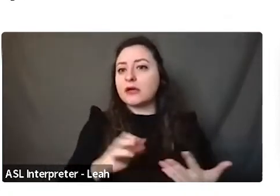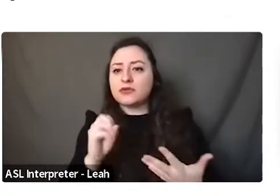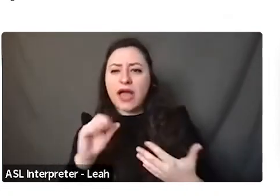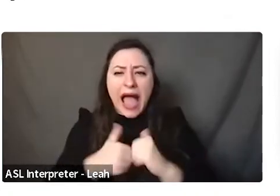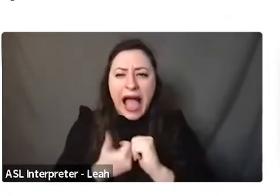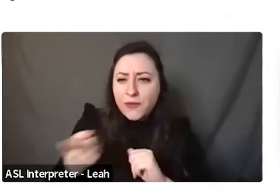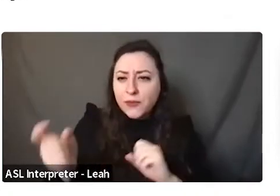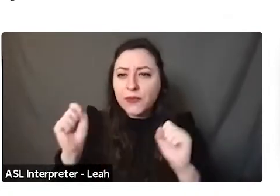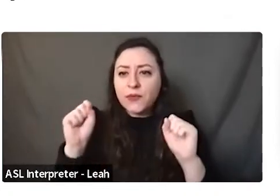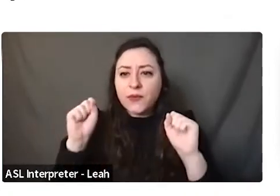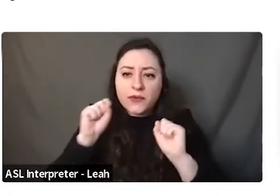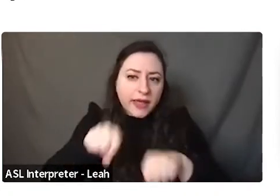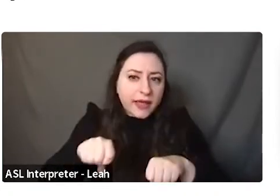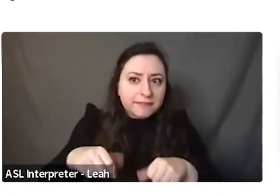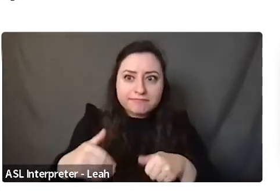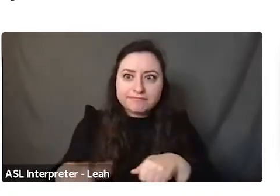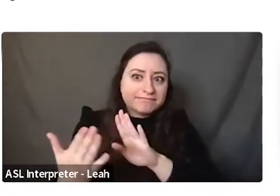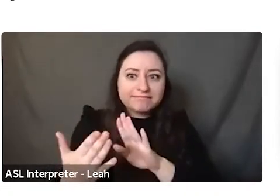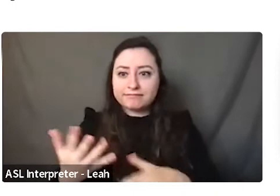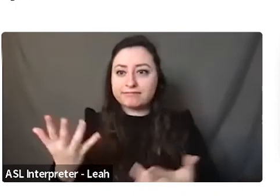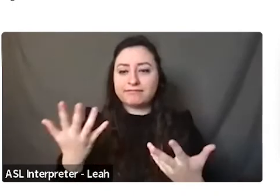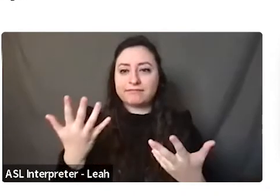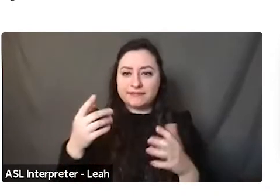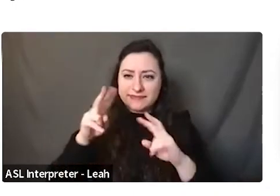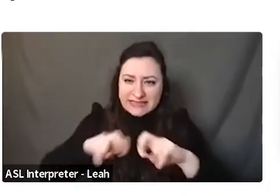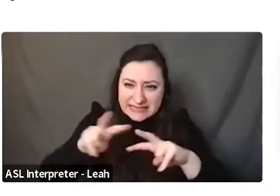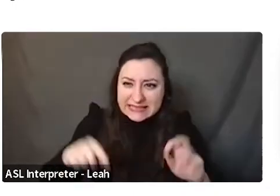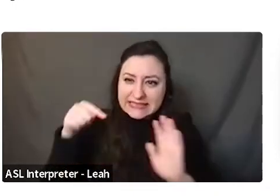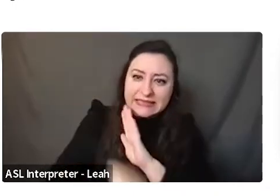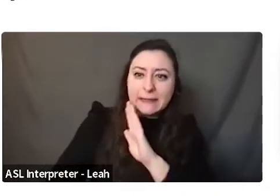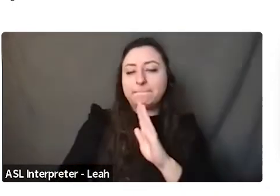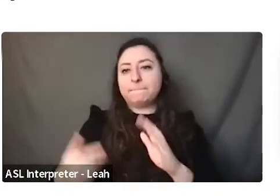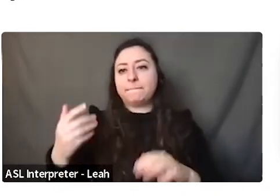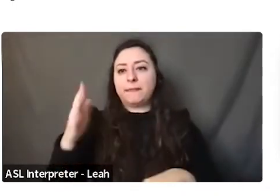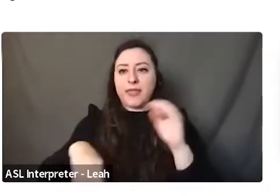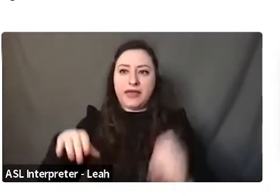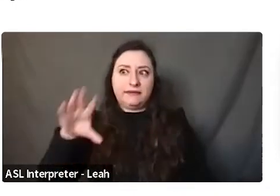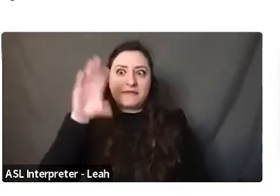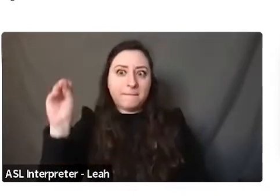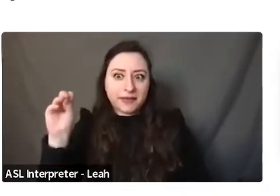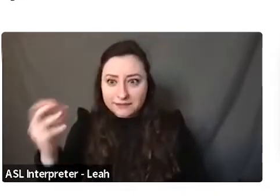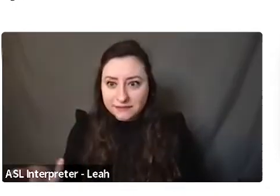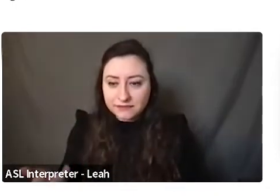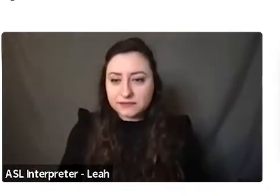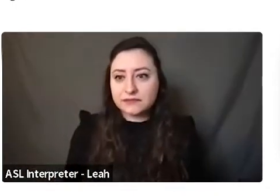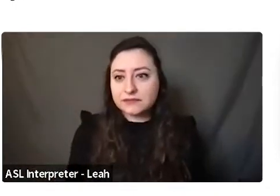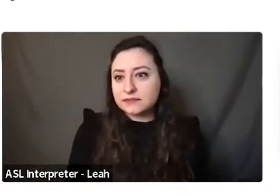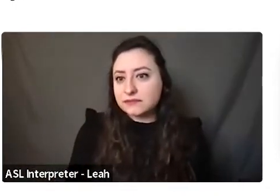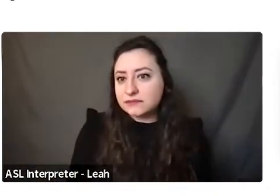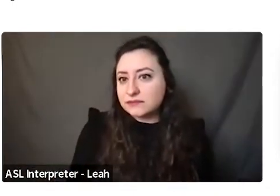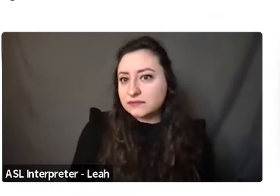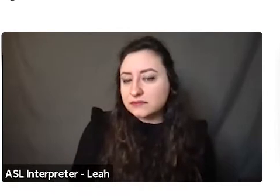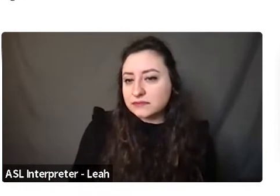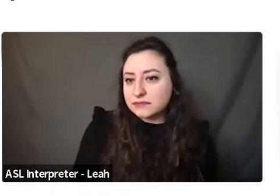you were able to go and deeper than brands could, even when it comes to